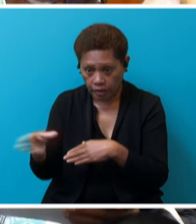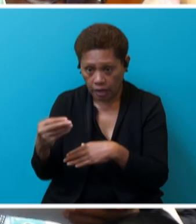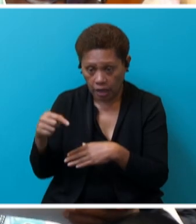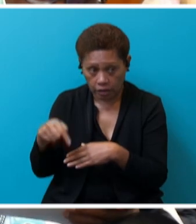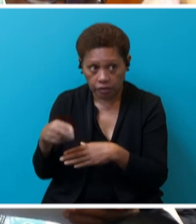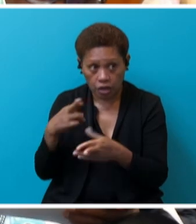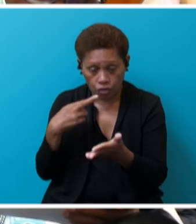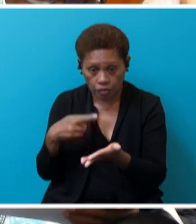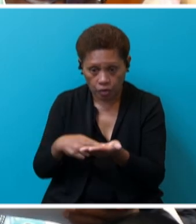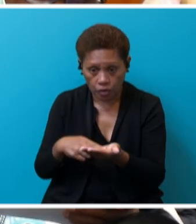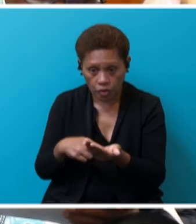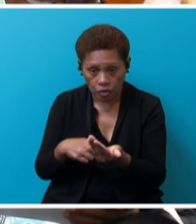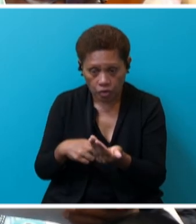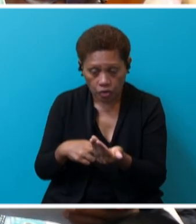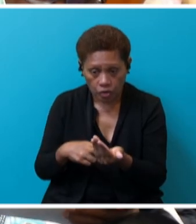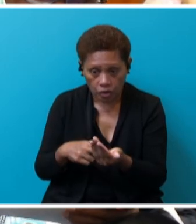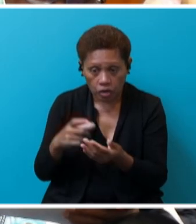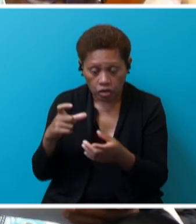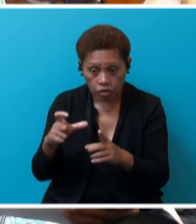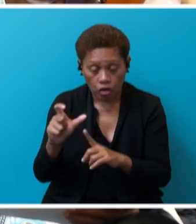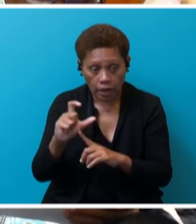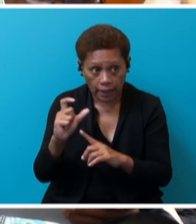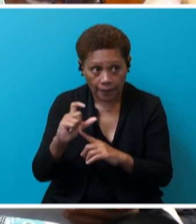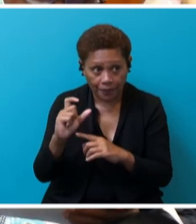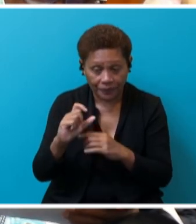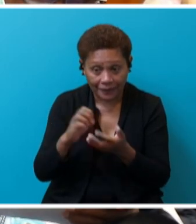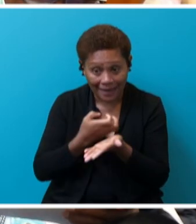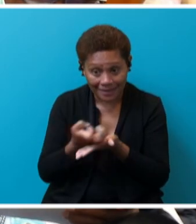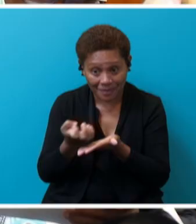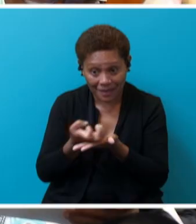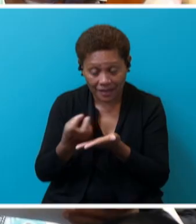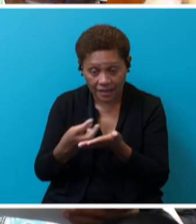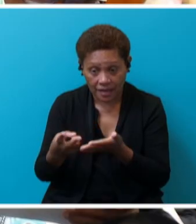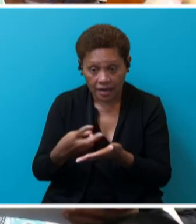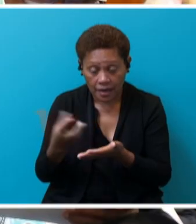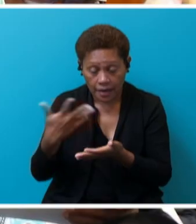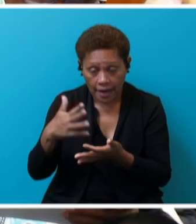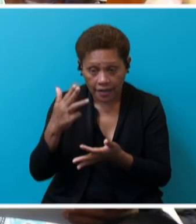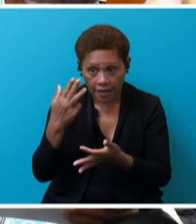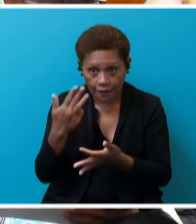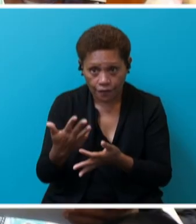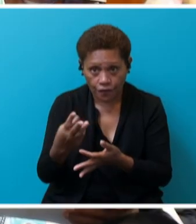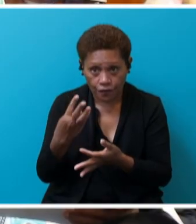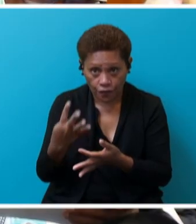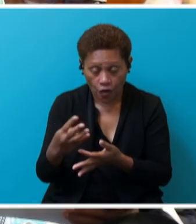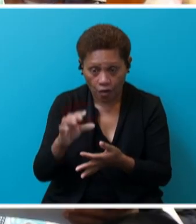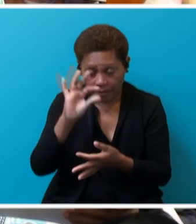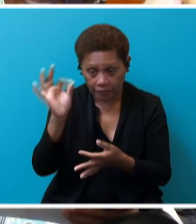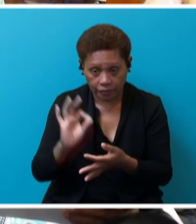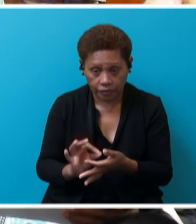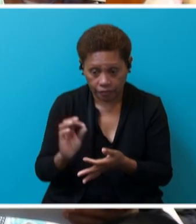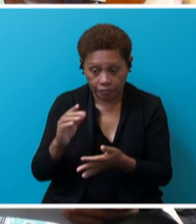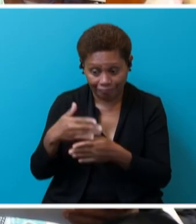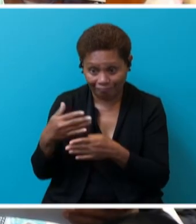that capital expenditure execution reached 94%, while operational